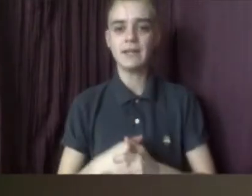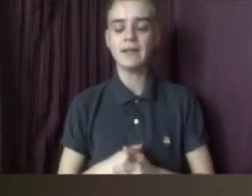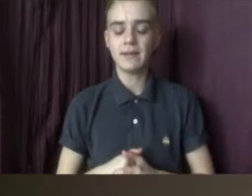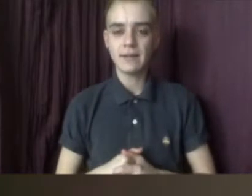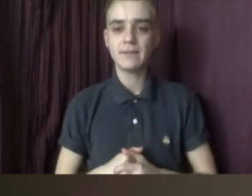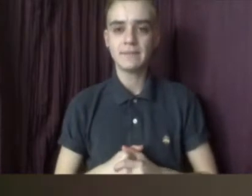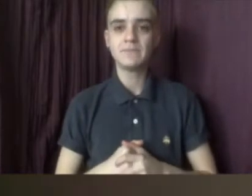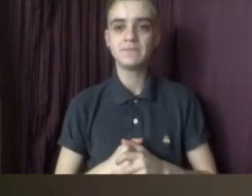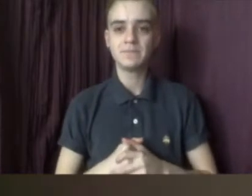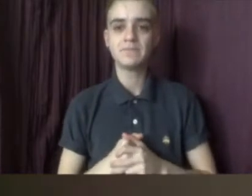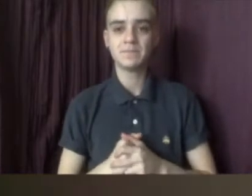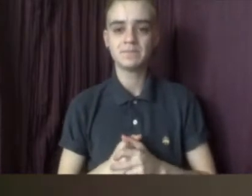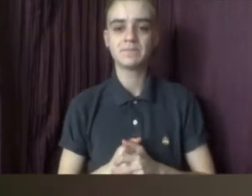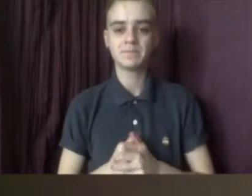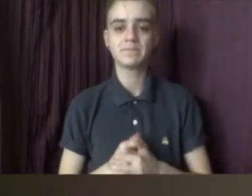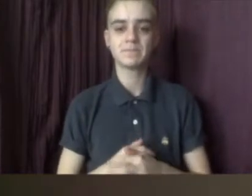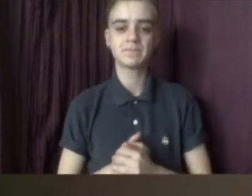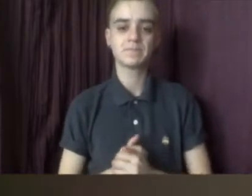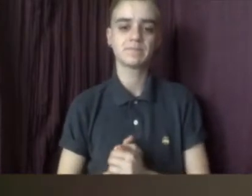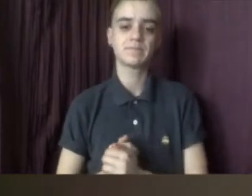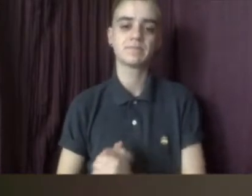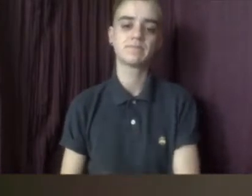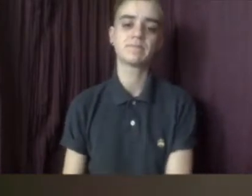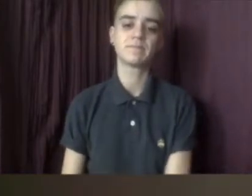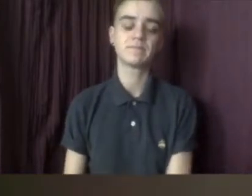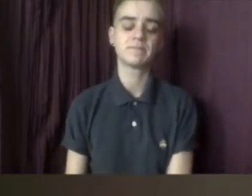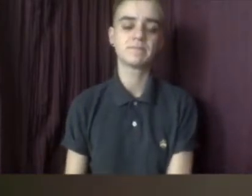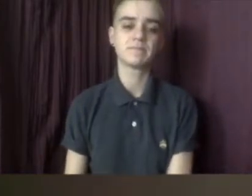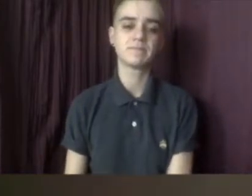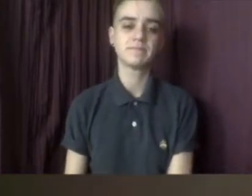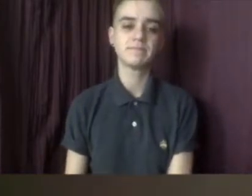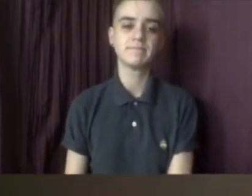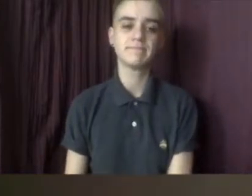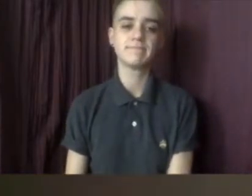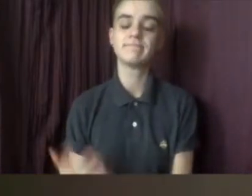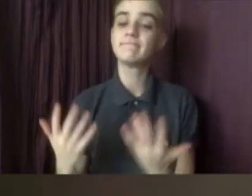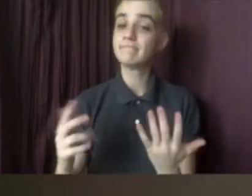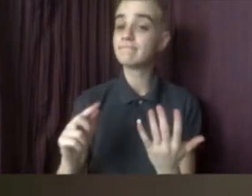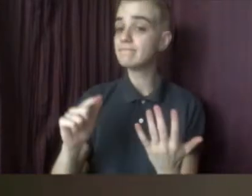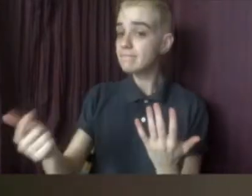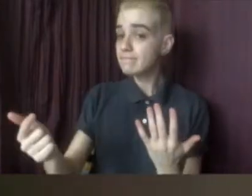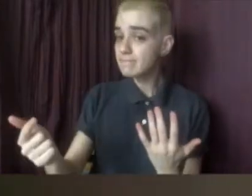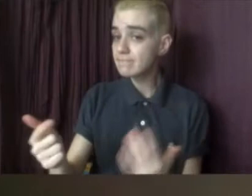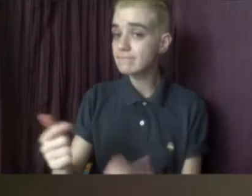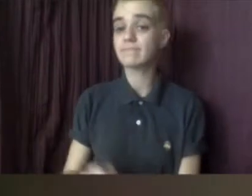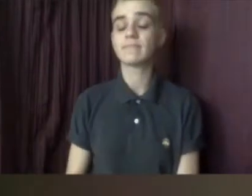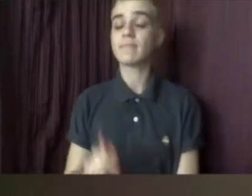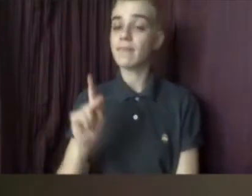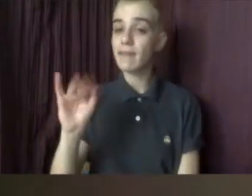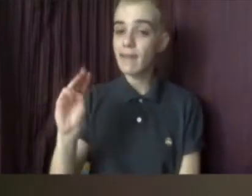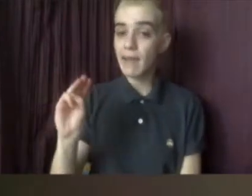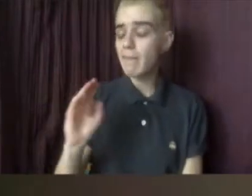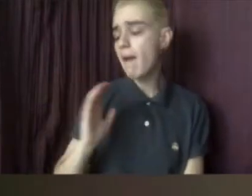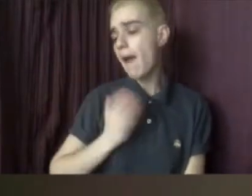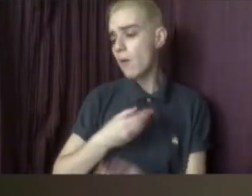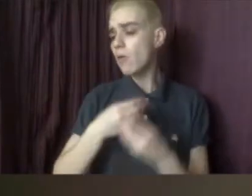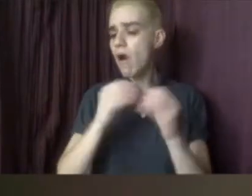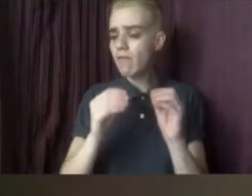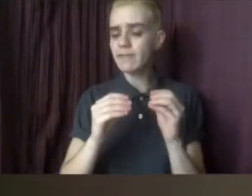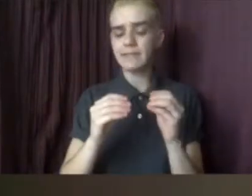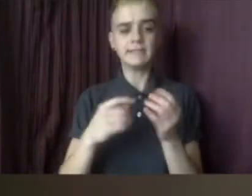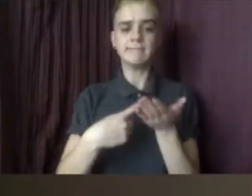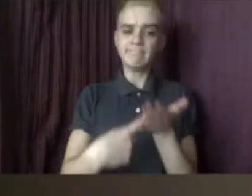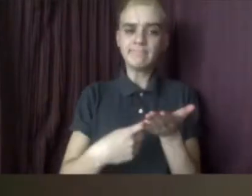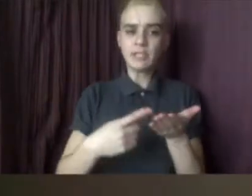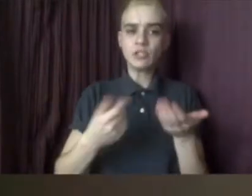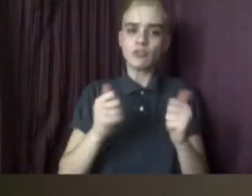have taken public engagement quite seriously running for office in Georgia. And as many in our audience know, I think Georgia has been in the